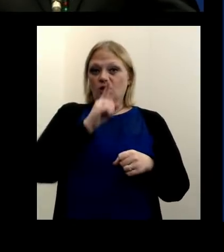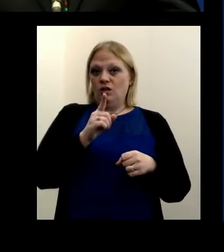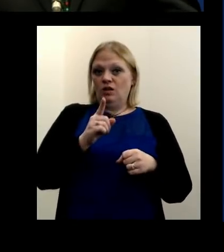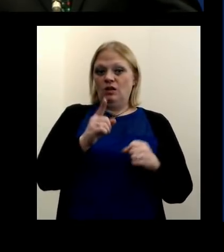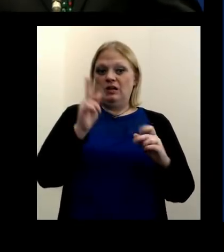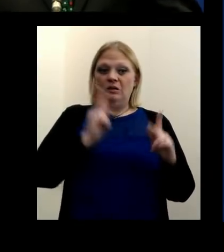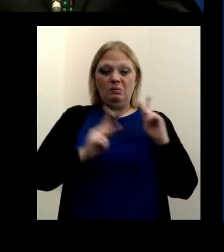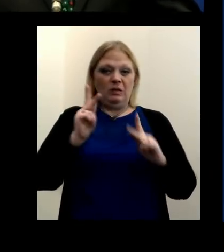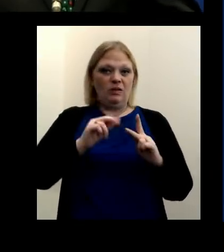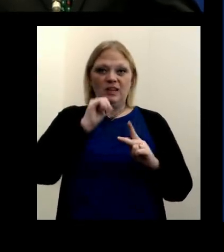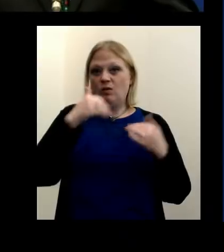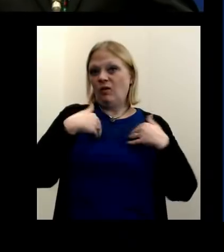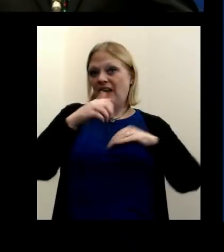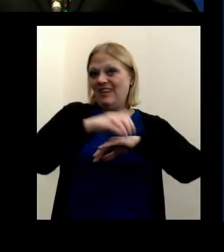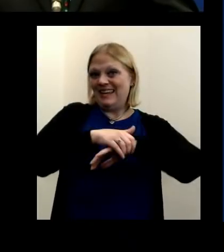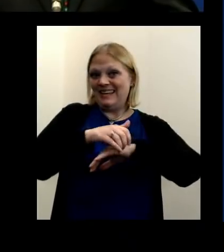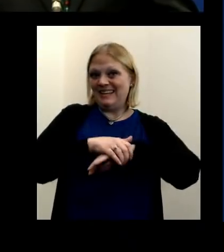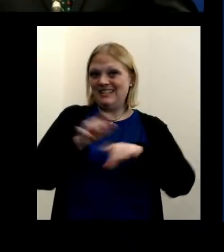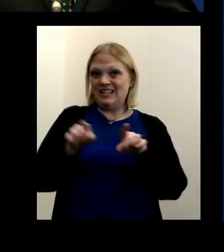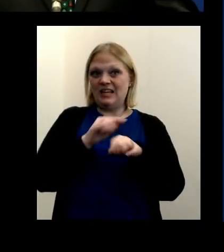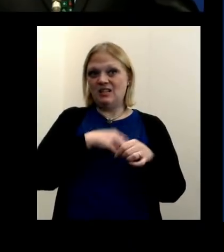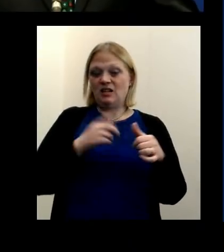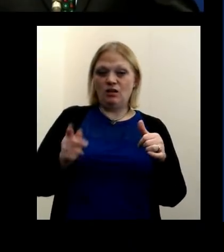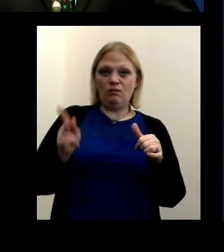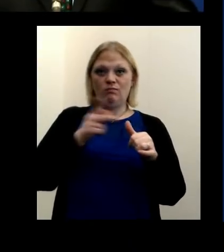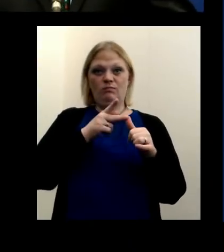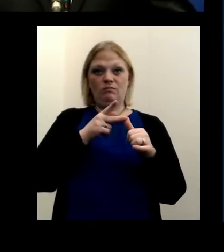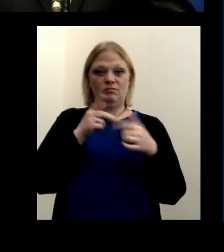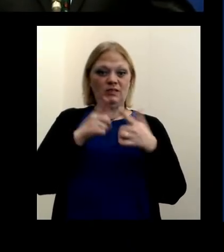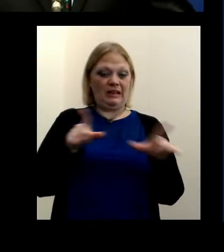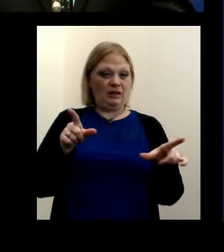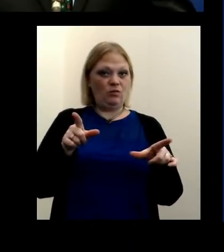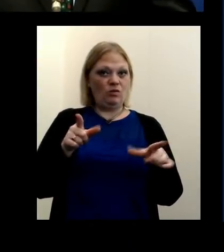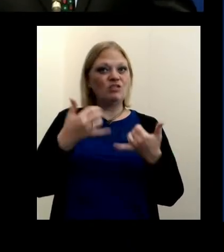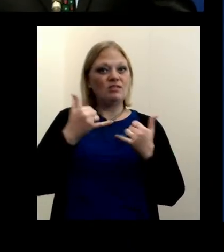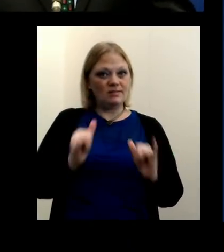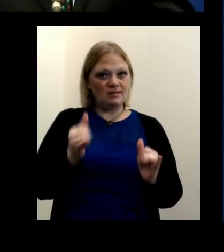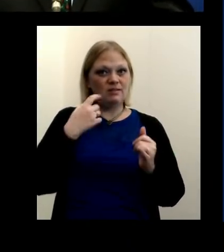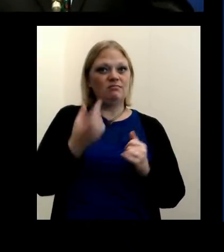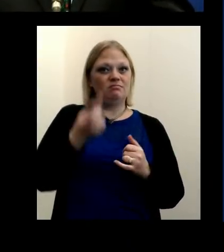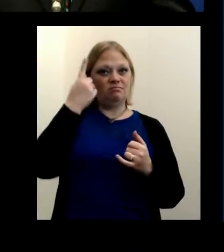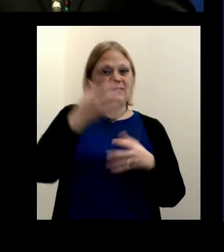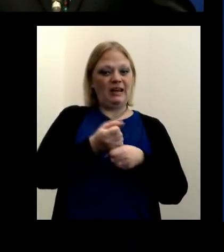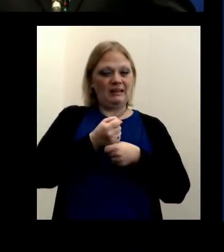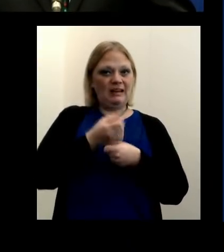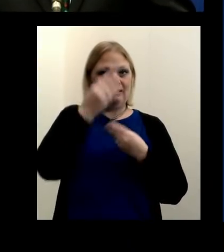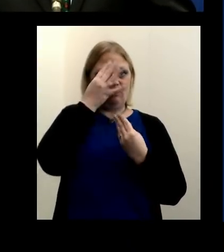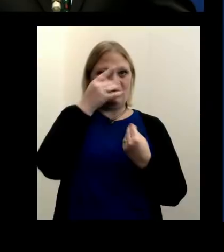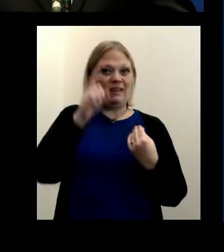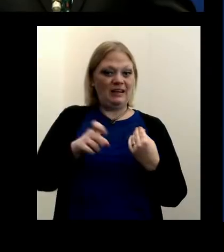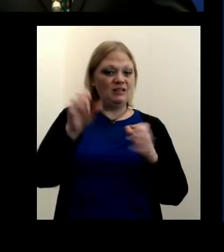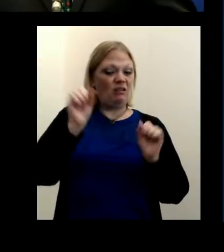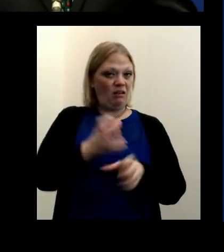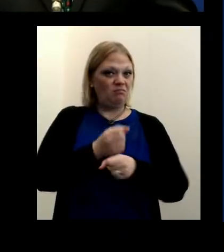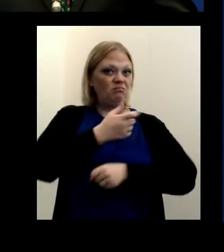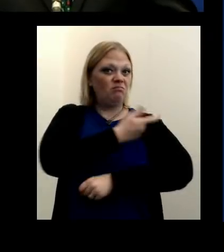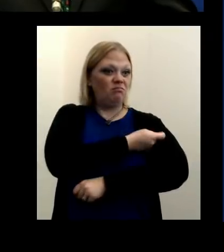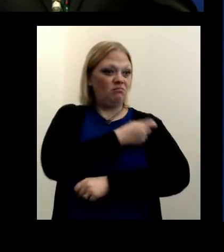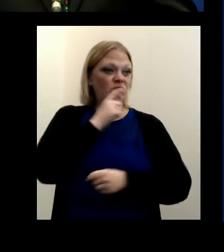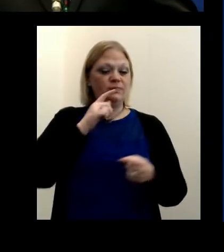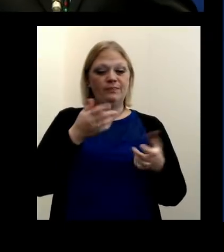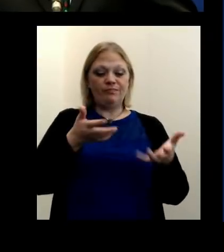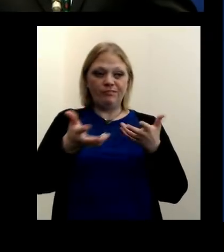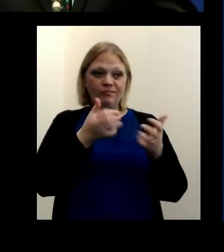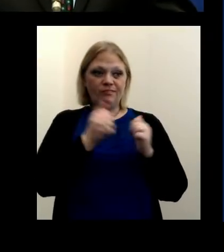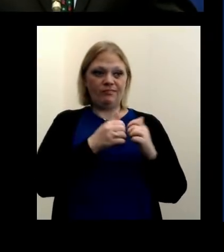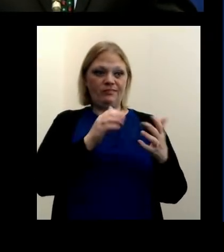who do not have English as their primary language get the information they need so that they can be vaccinated, that we'll be dealing with communities